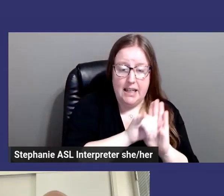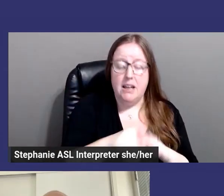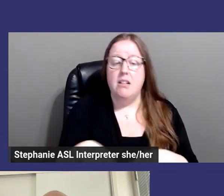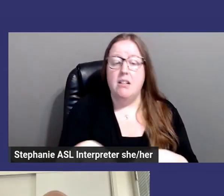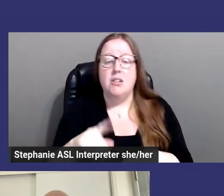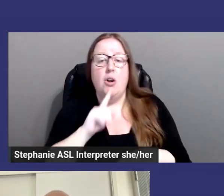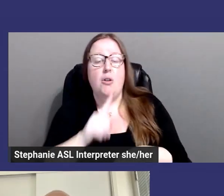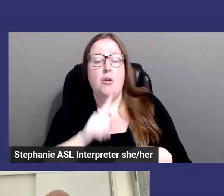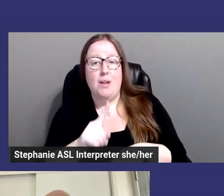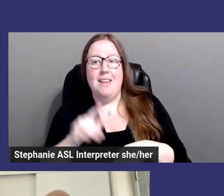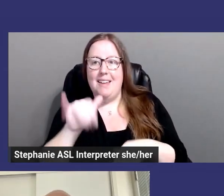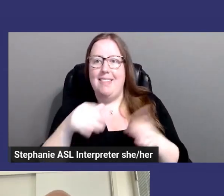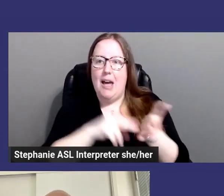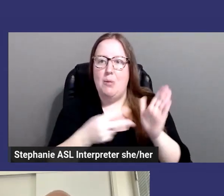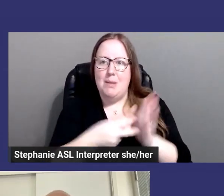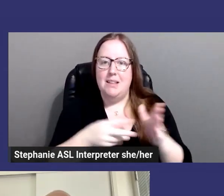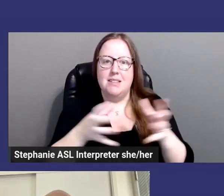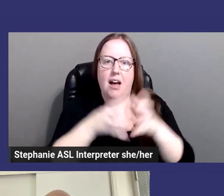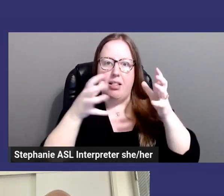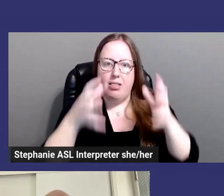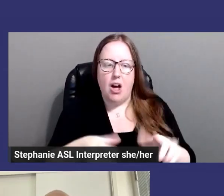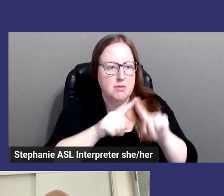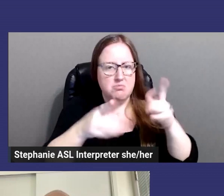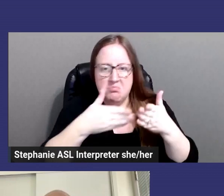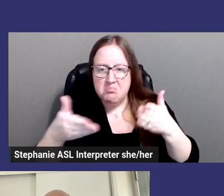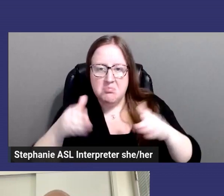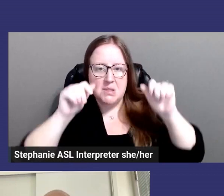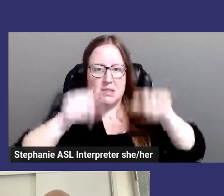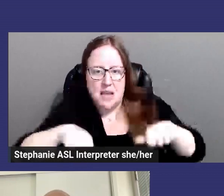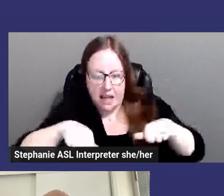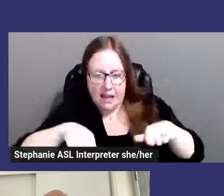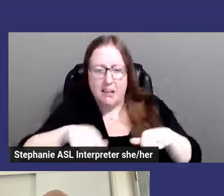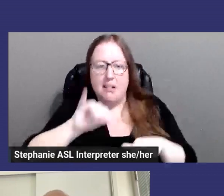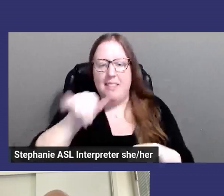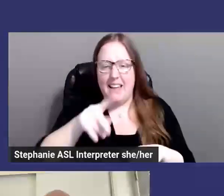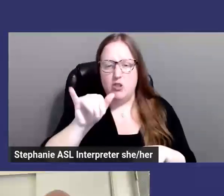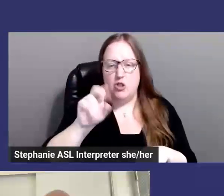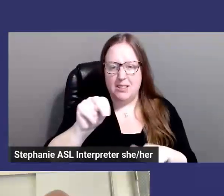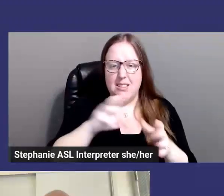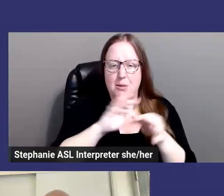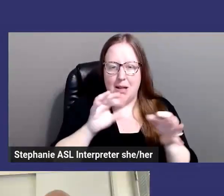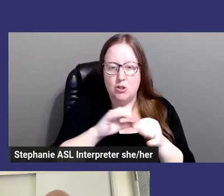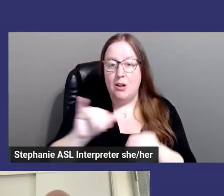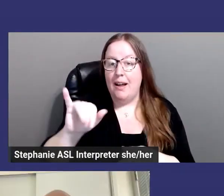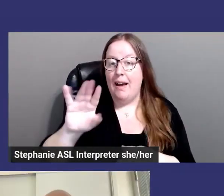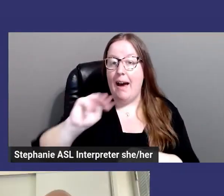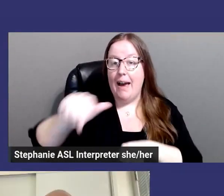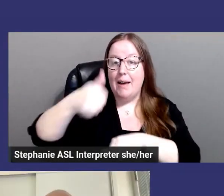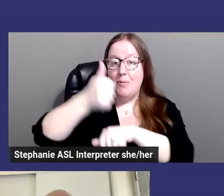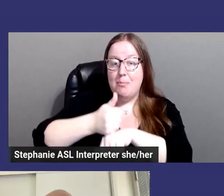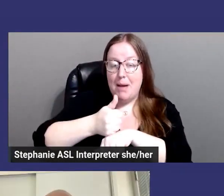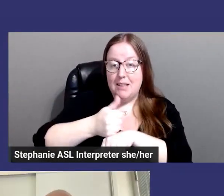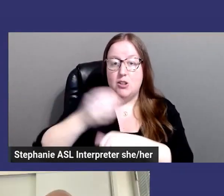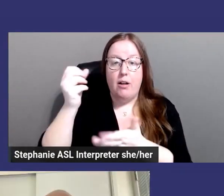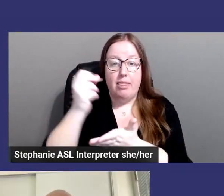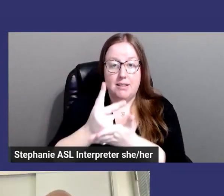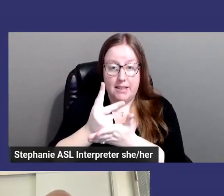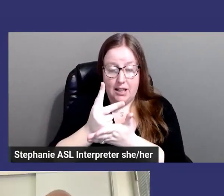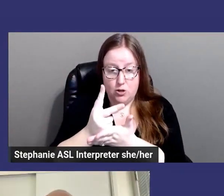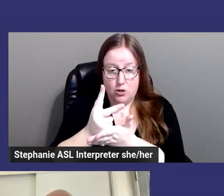that frees up us to do a lot of different things, right? Like Justin mentioned, the IAM-based authentication at every request